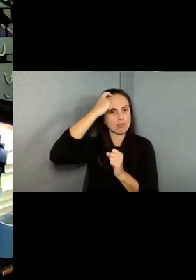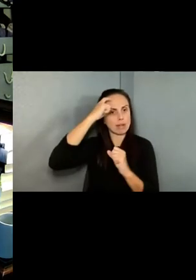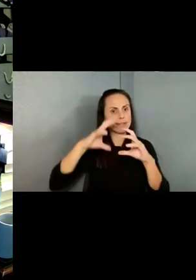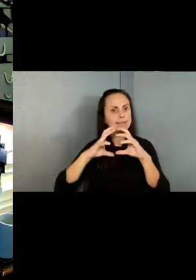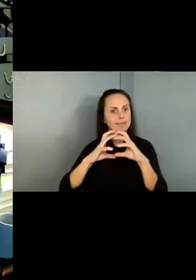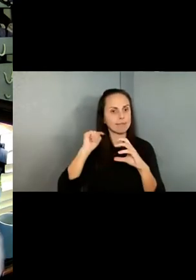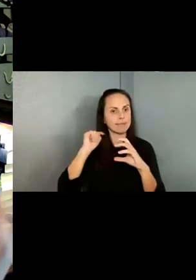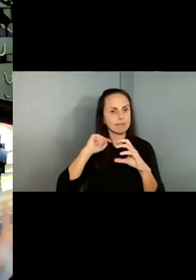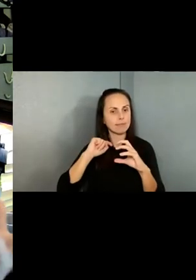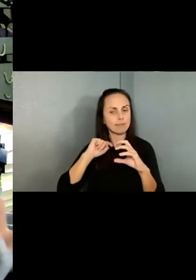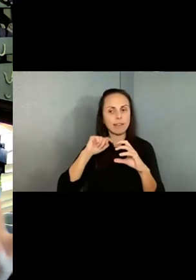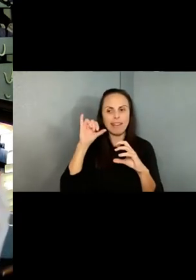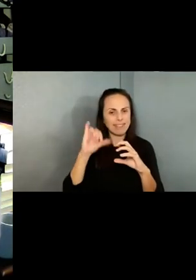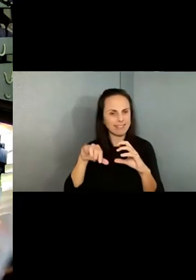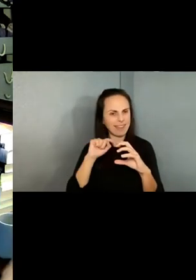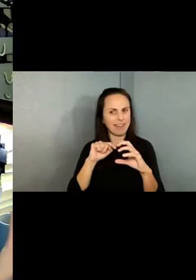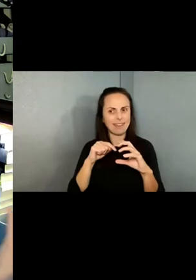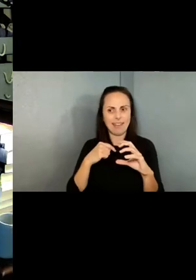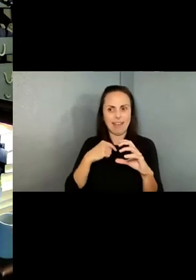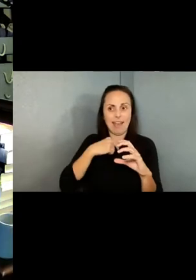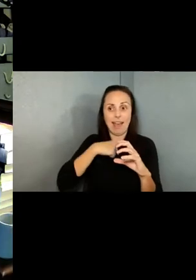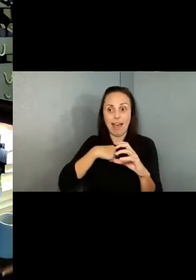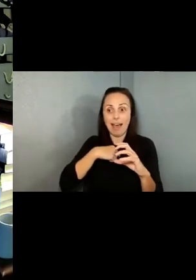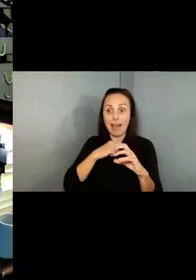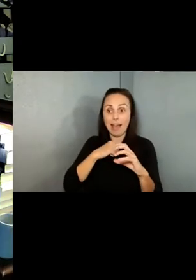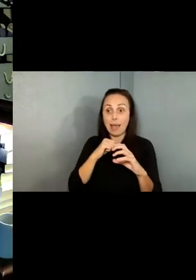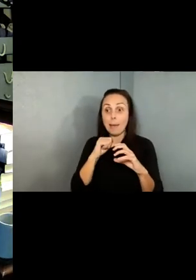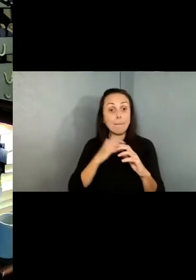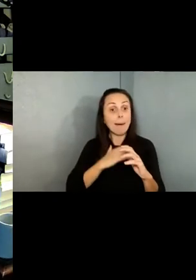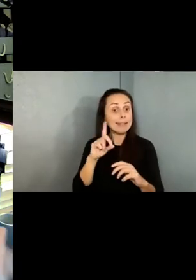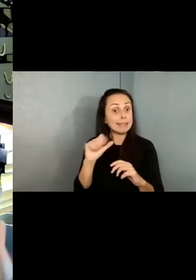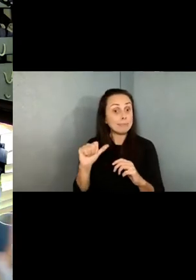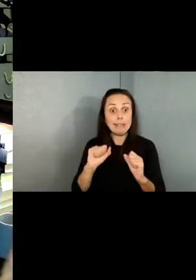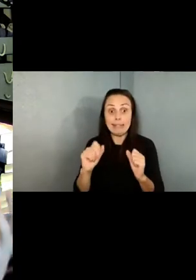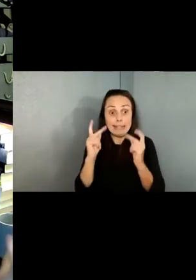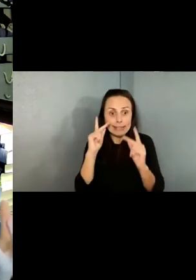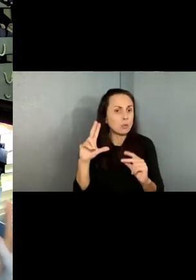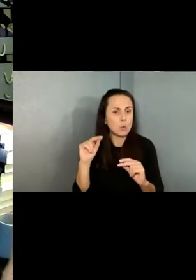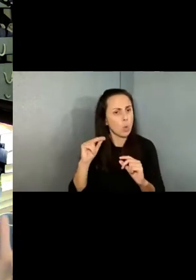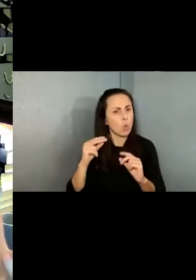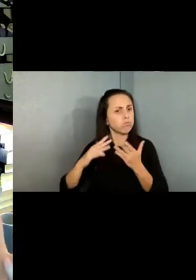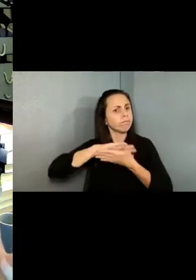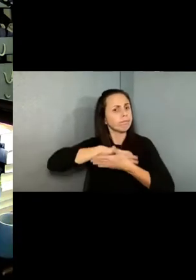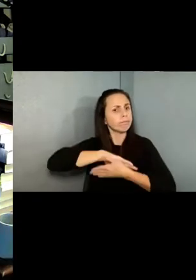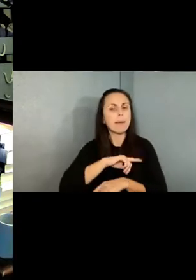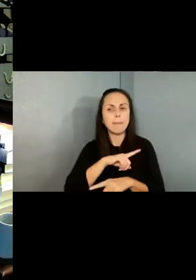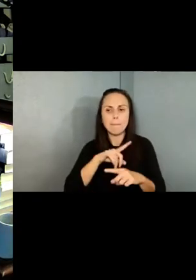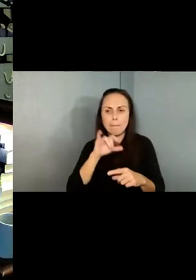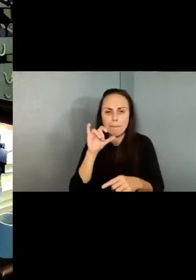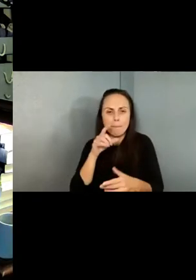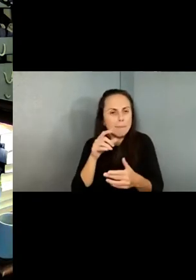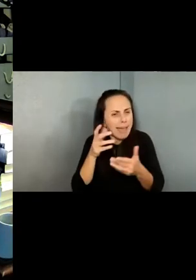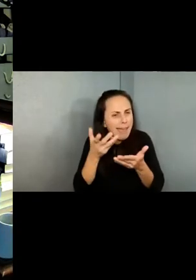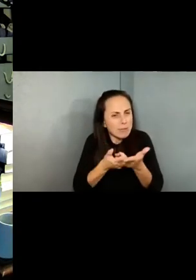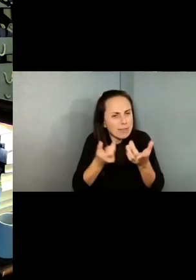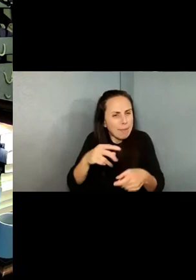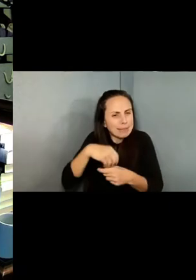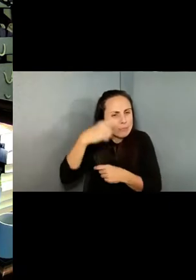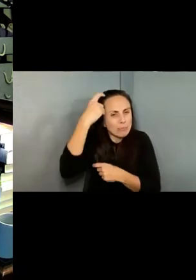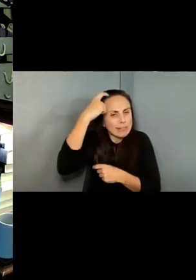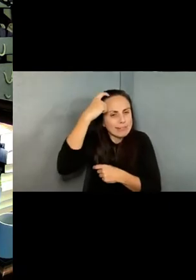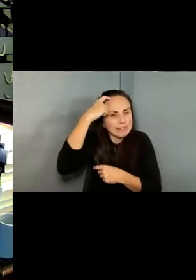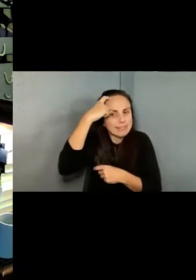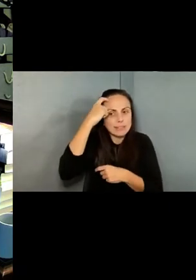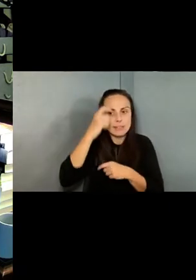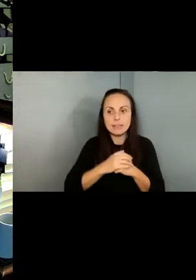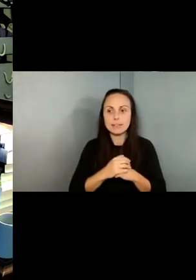And that's, I'm invisibly disabled, so that's where everything happens. So the landscape